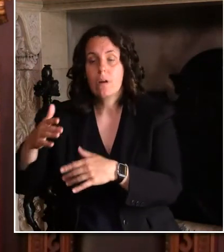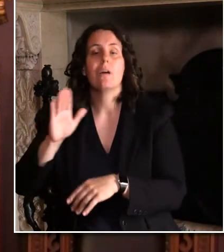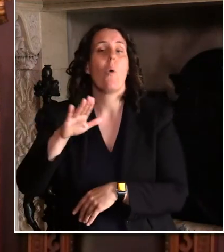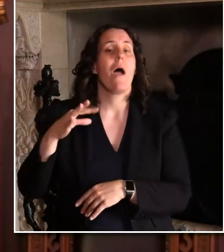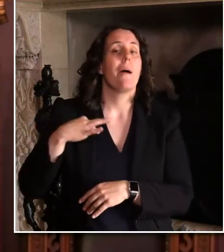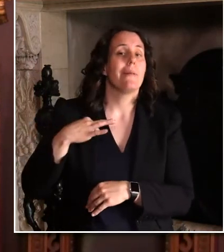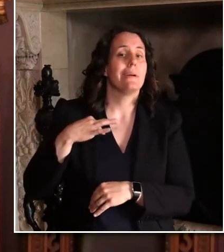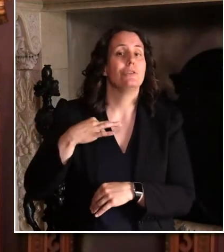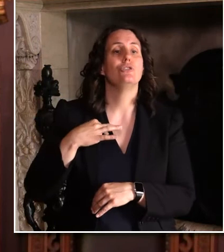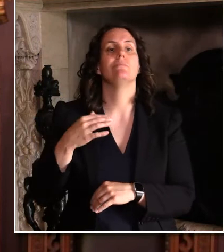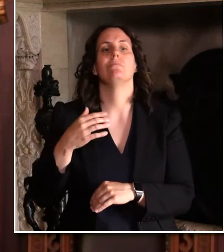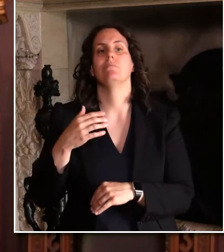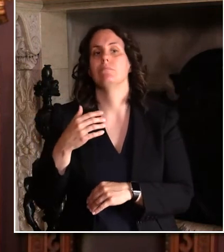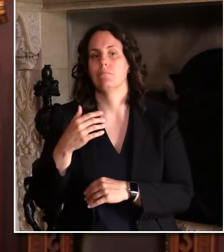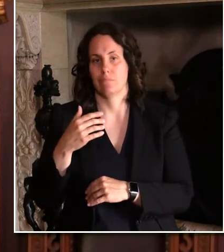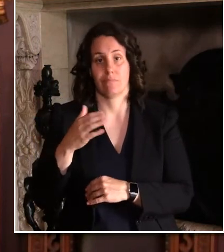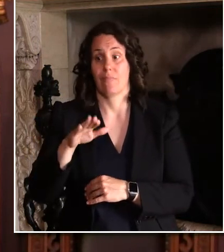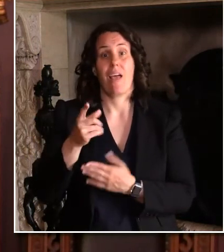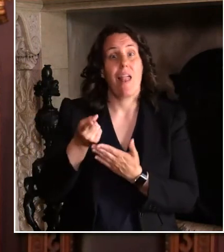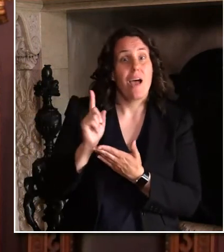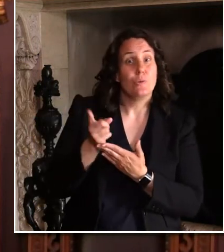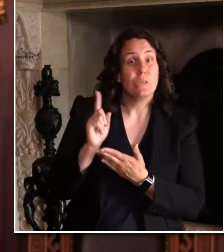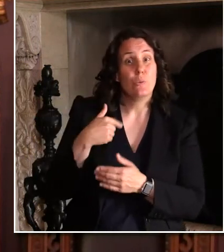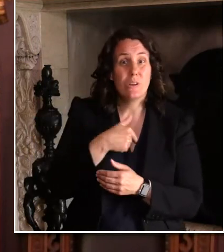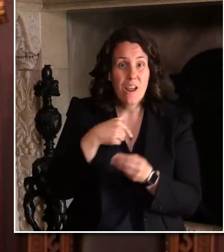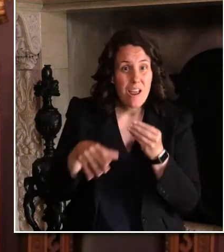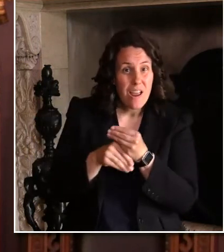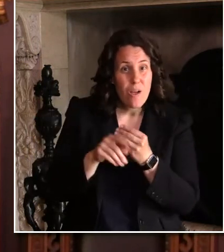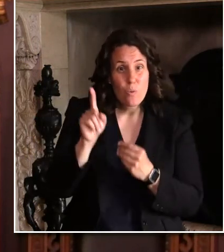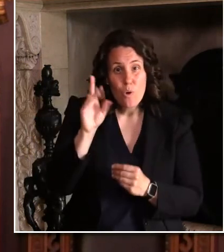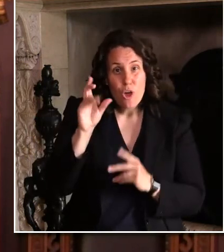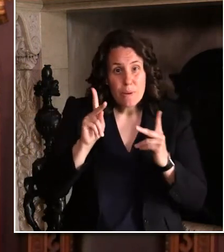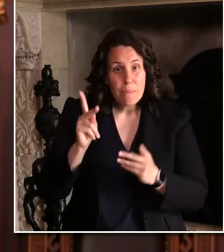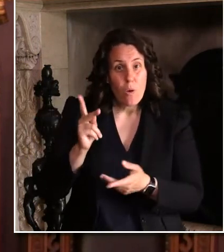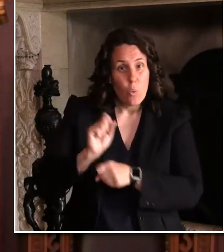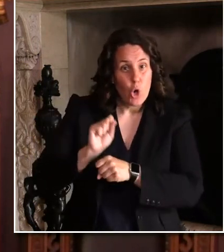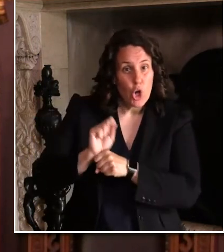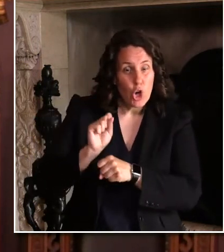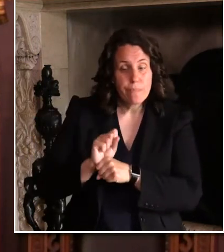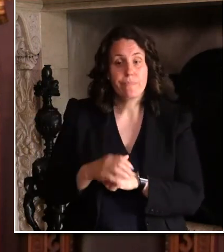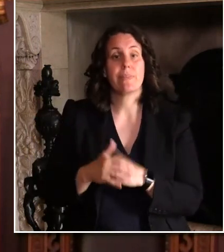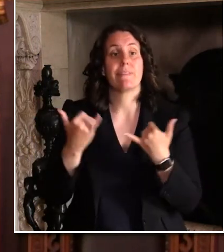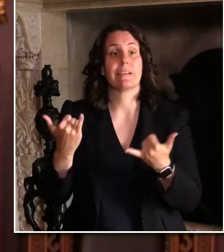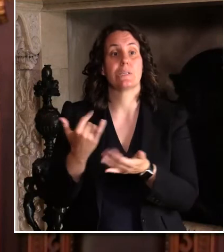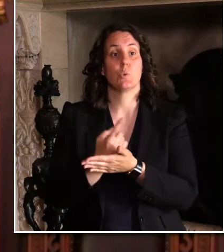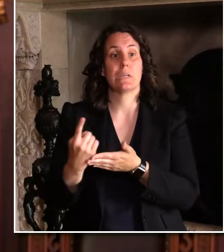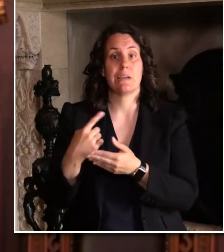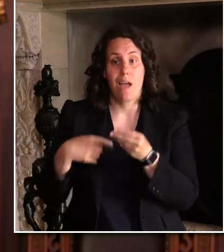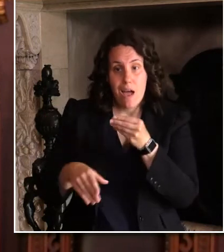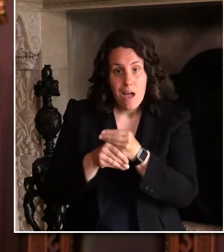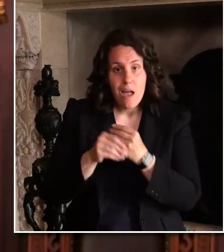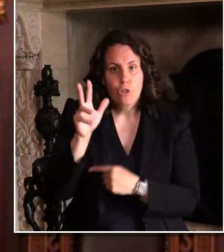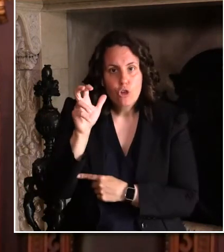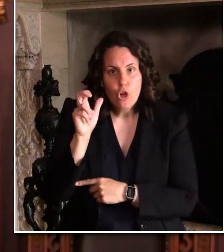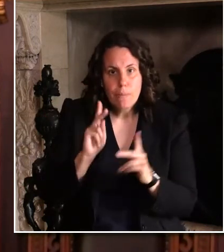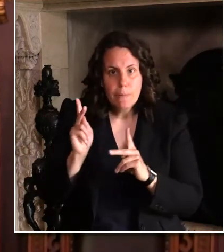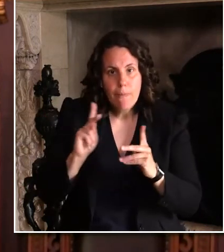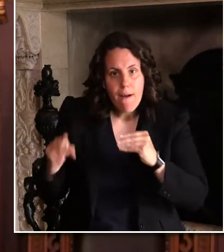people on May 12th of this, or May 18th of this year. We had 2.1 million claims received,